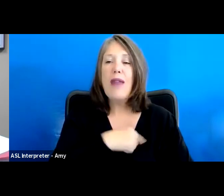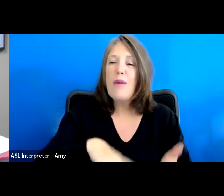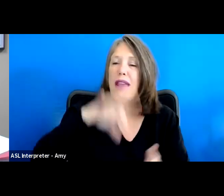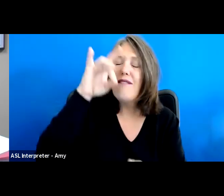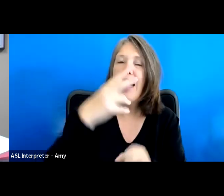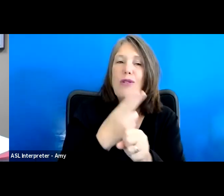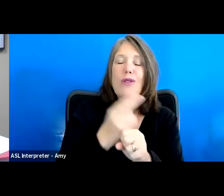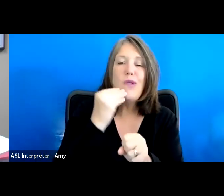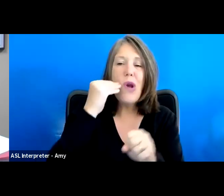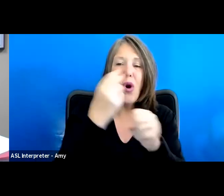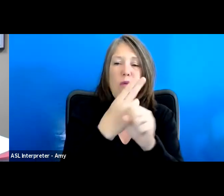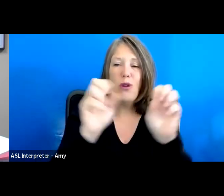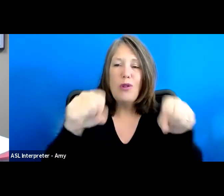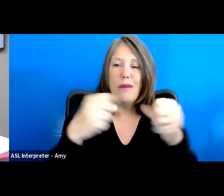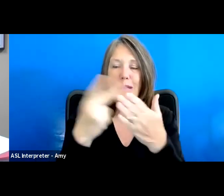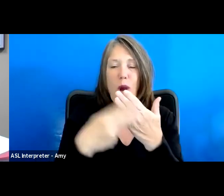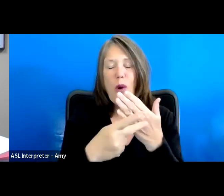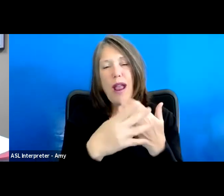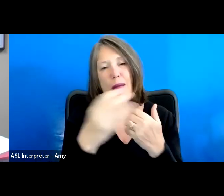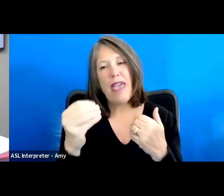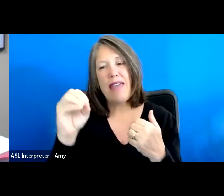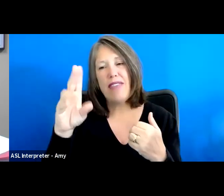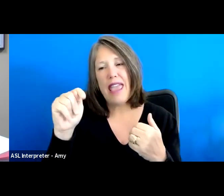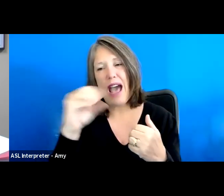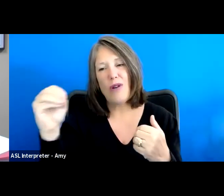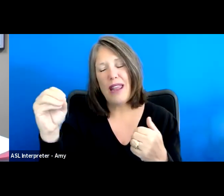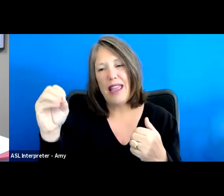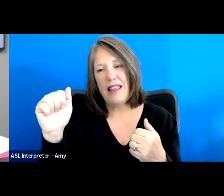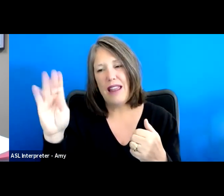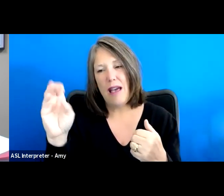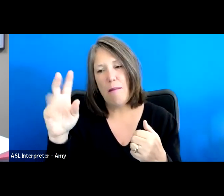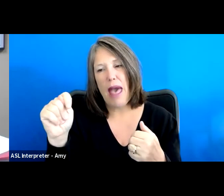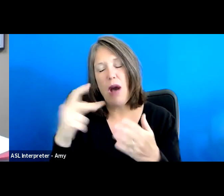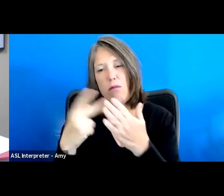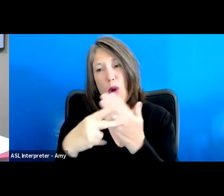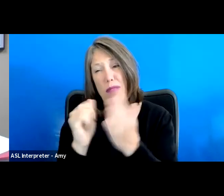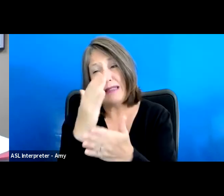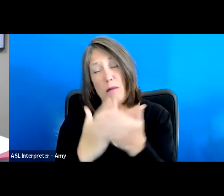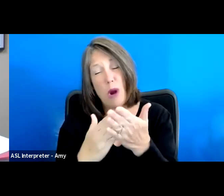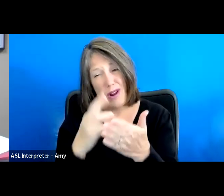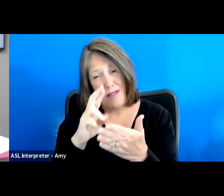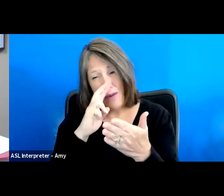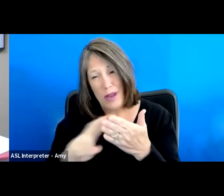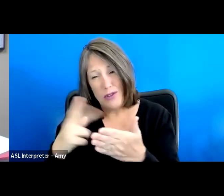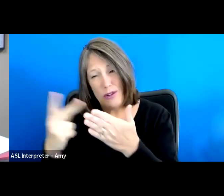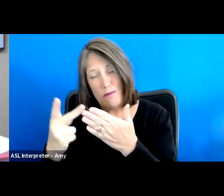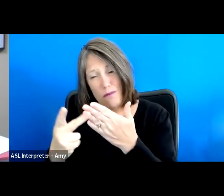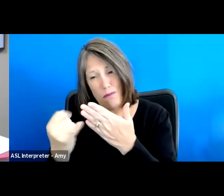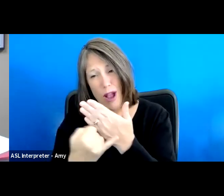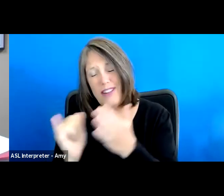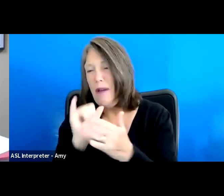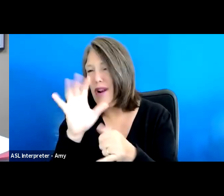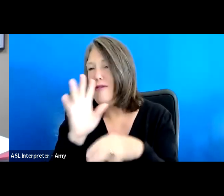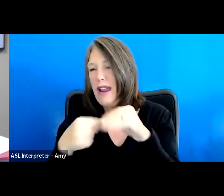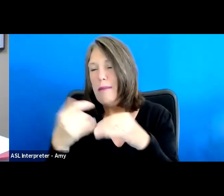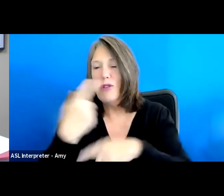home usability program and the Out and About program, which was part of this research project that we're not talking about today,